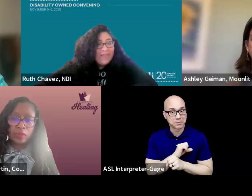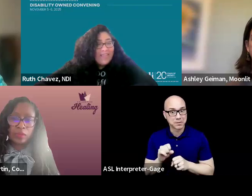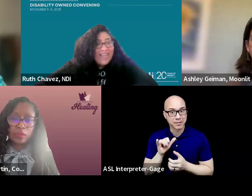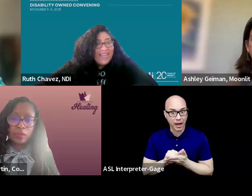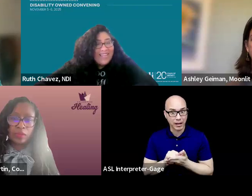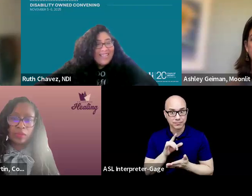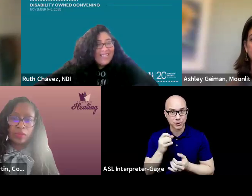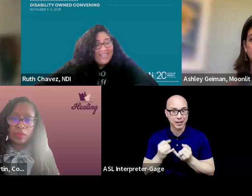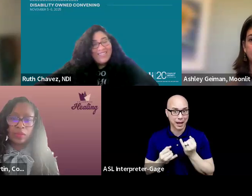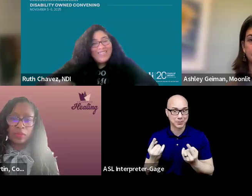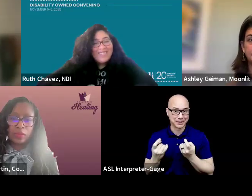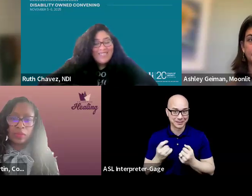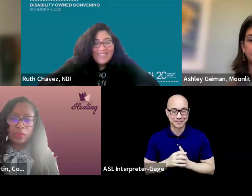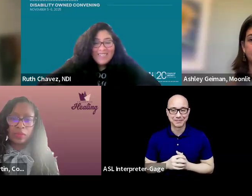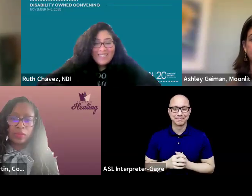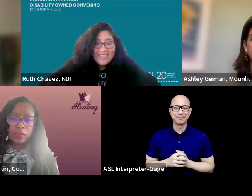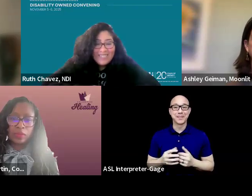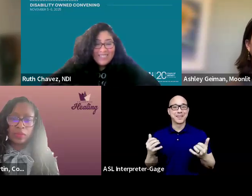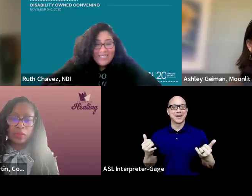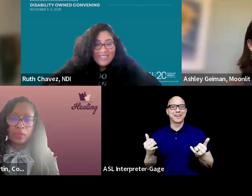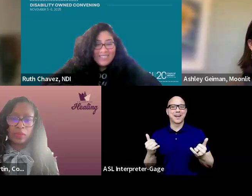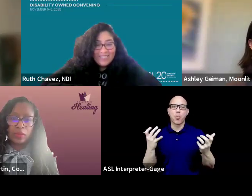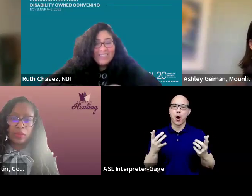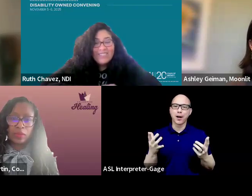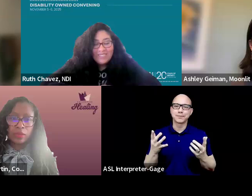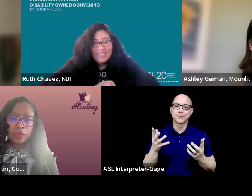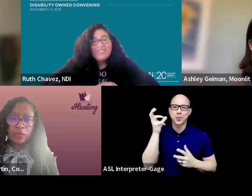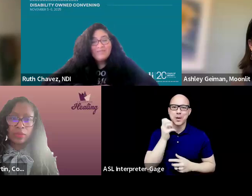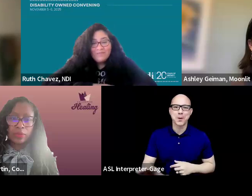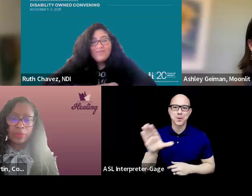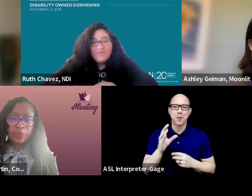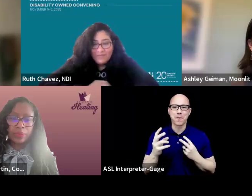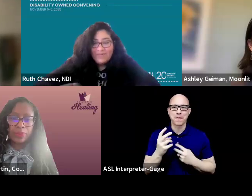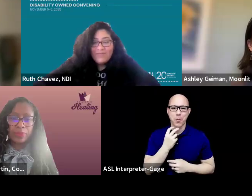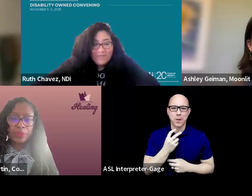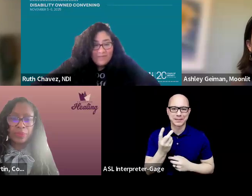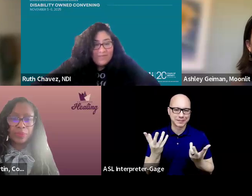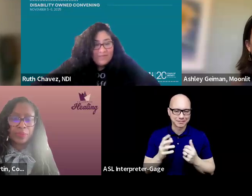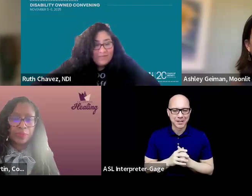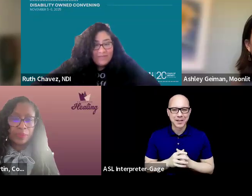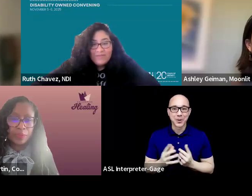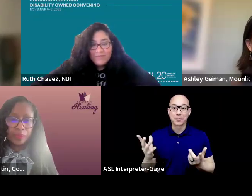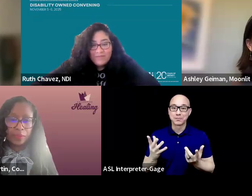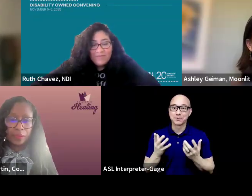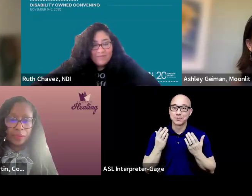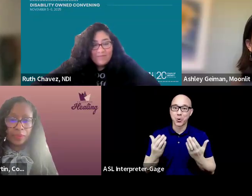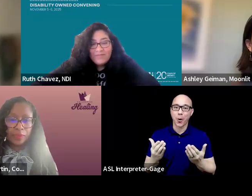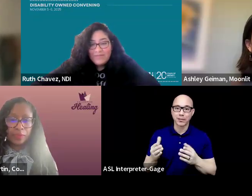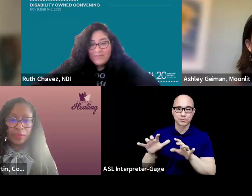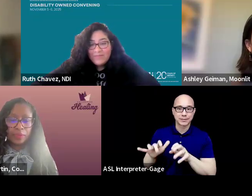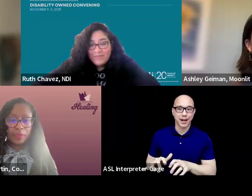question. So we want to hear from you. Please provide questions in the chat that we can answer for you.